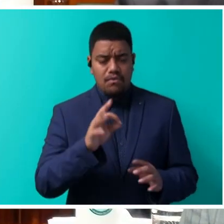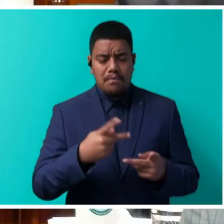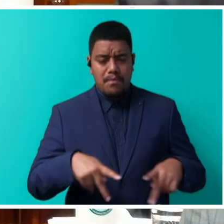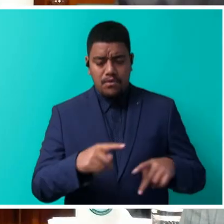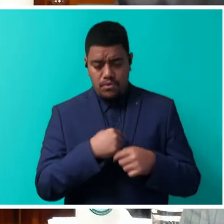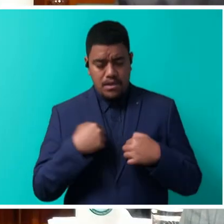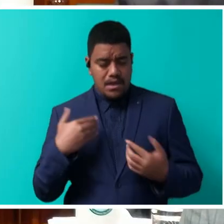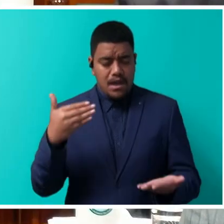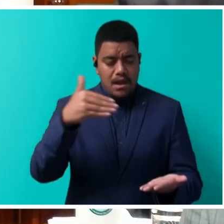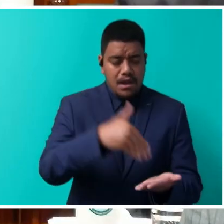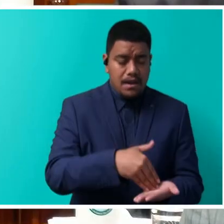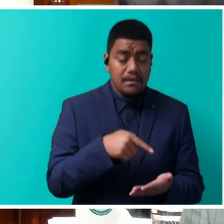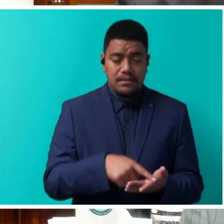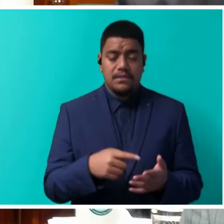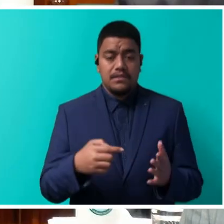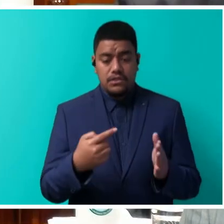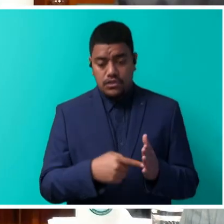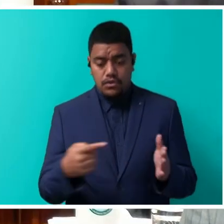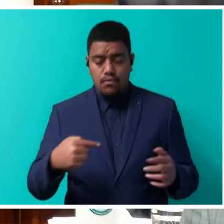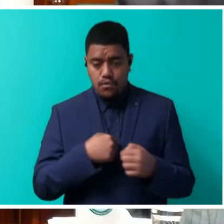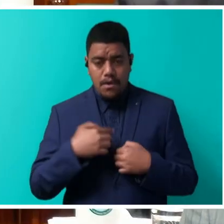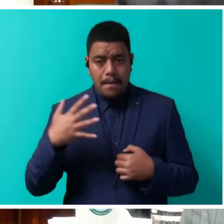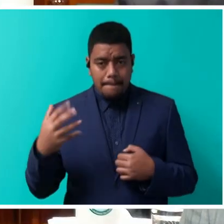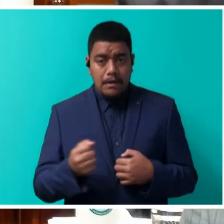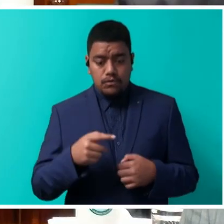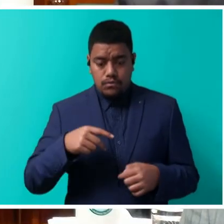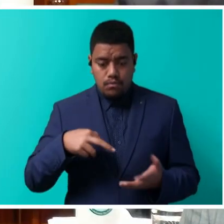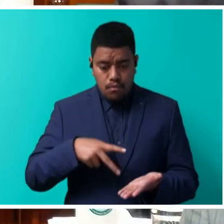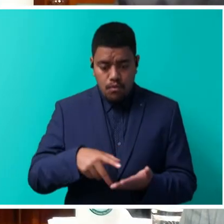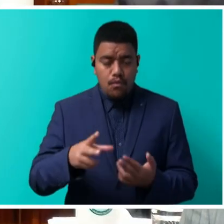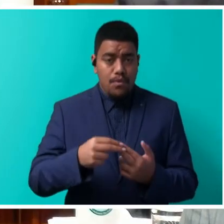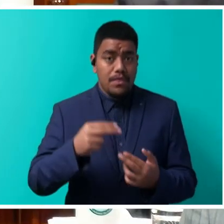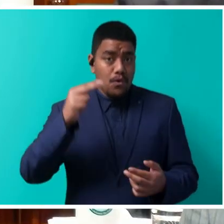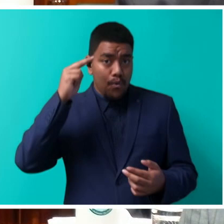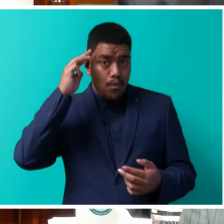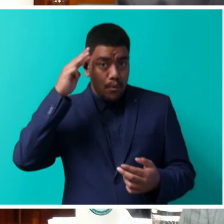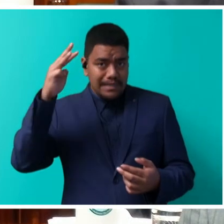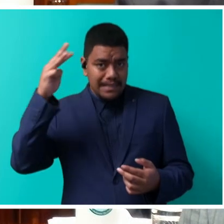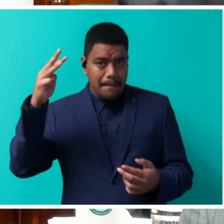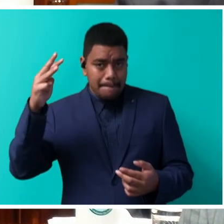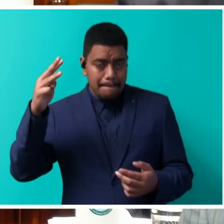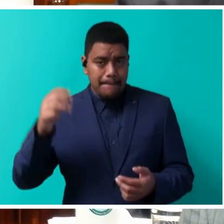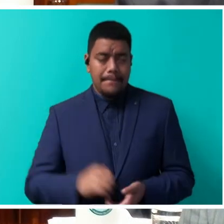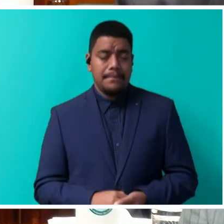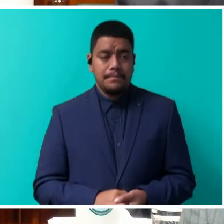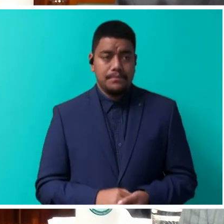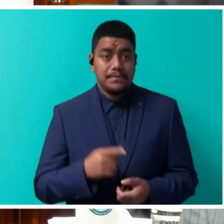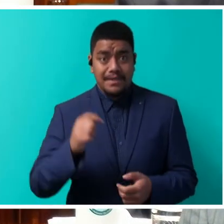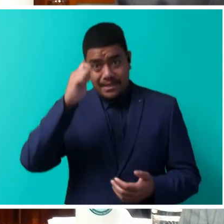at. It is a journey we must walk with wisdom and humility. The experience of New